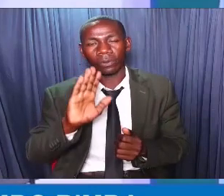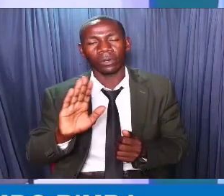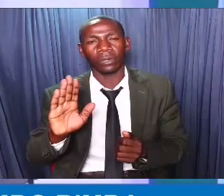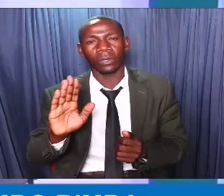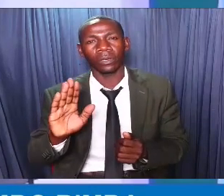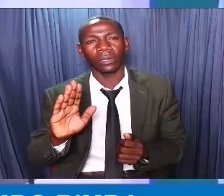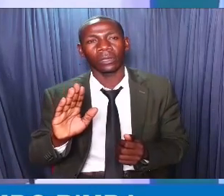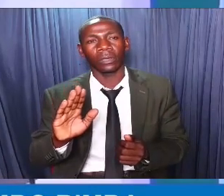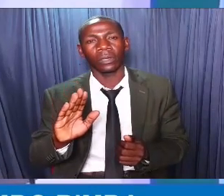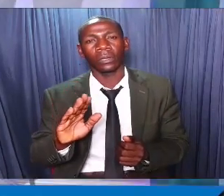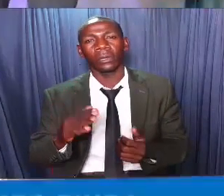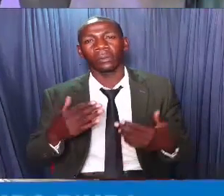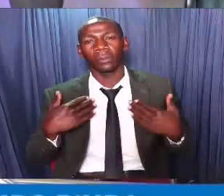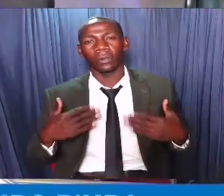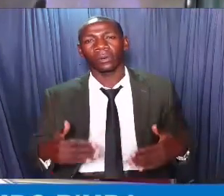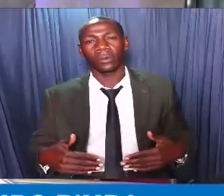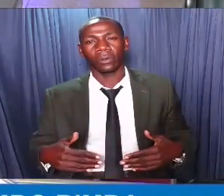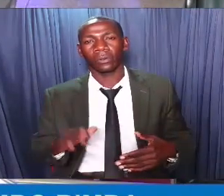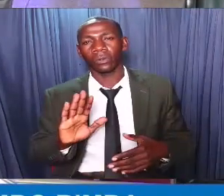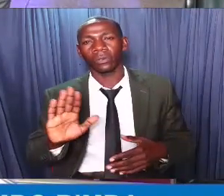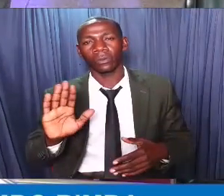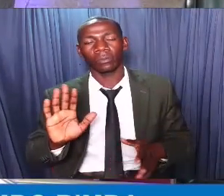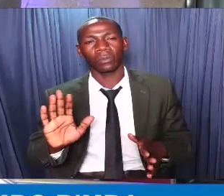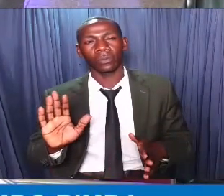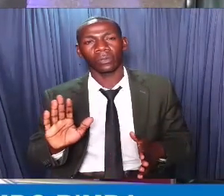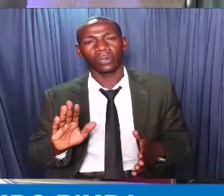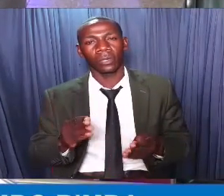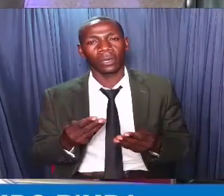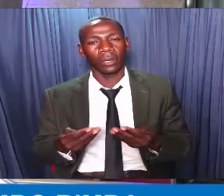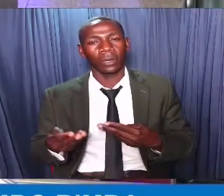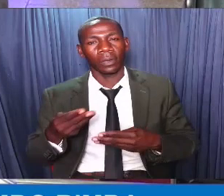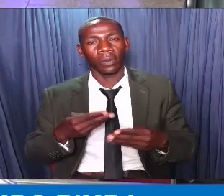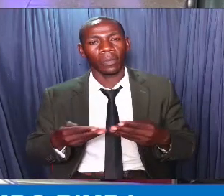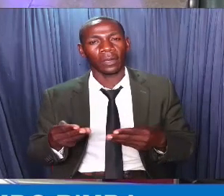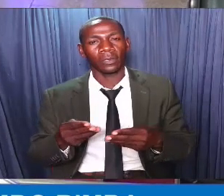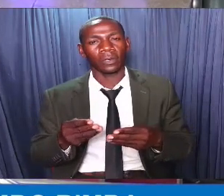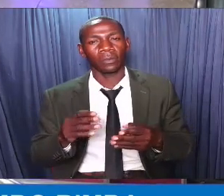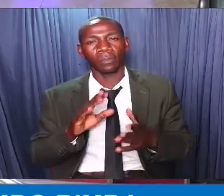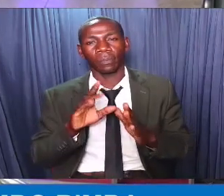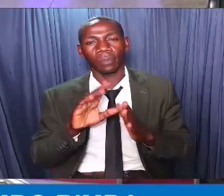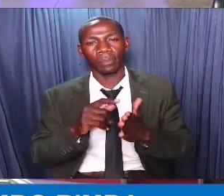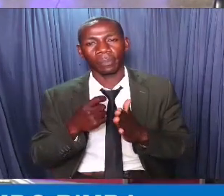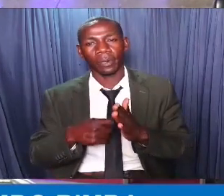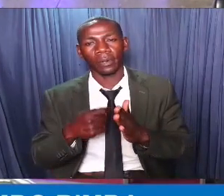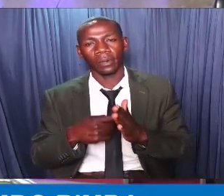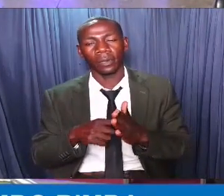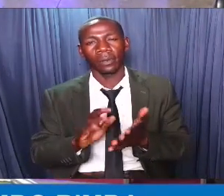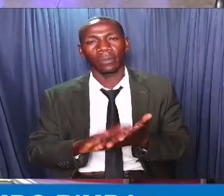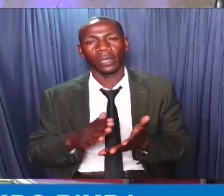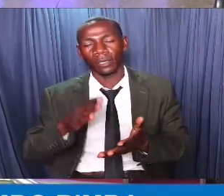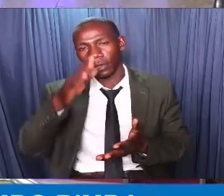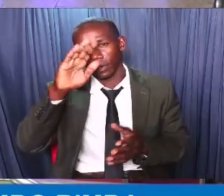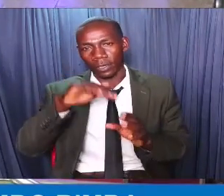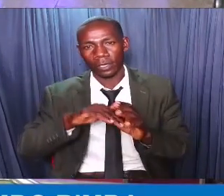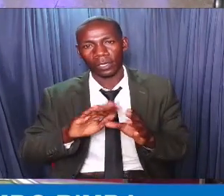by wala God. Wala hii si mali yenu wenyewe. It's not your own property. Kwa thamani. You are bought with a price. Asi mtukuzeni Mungu katika mili